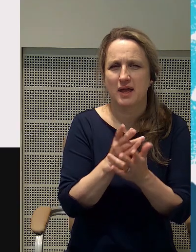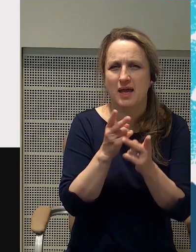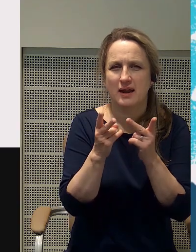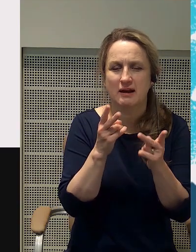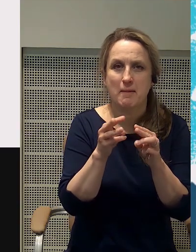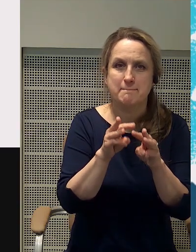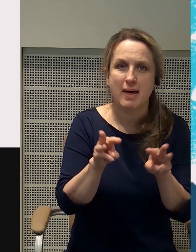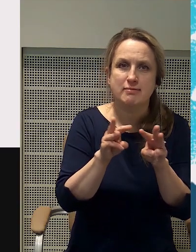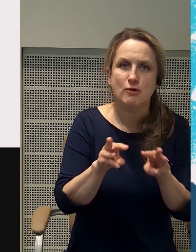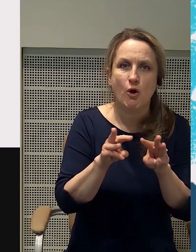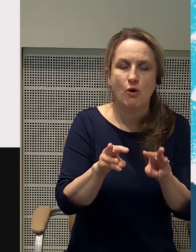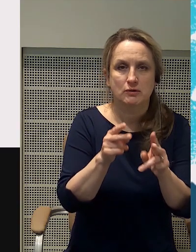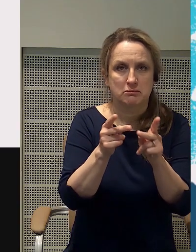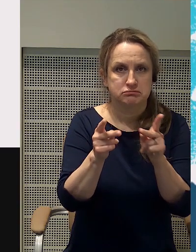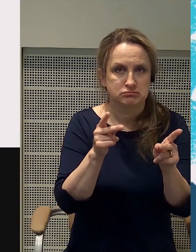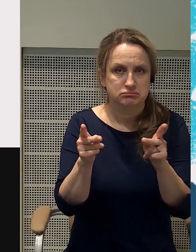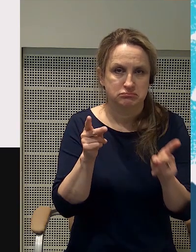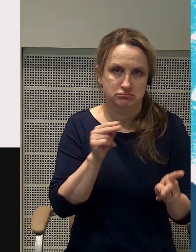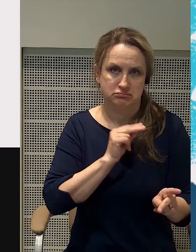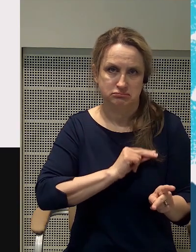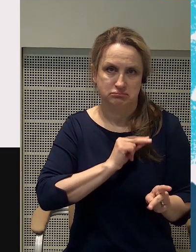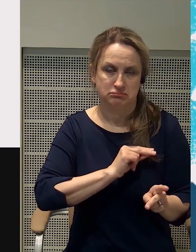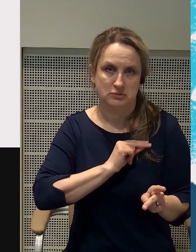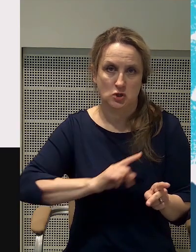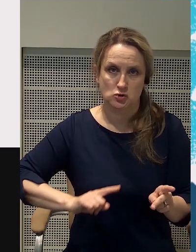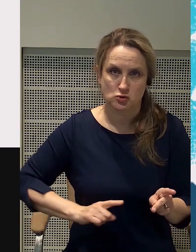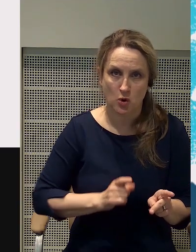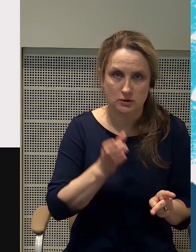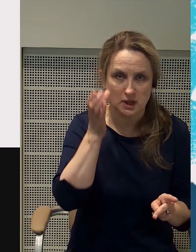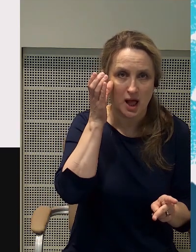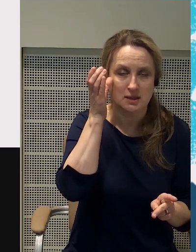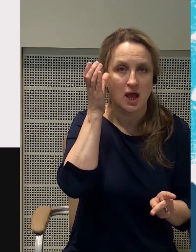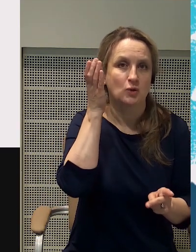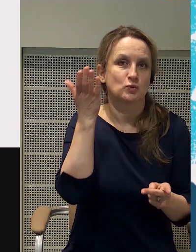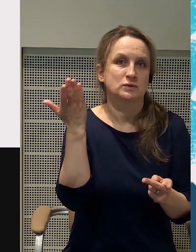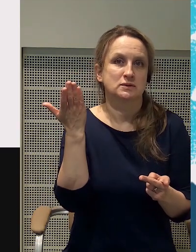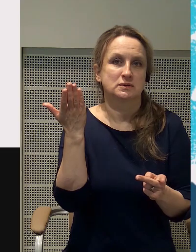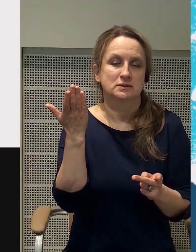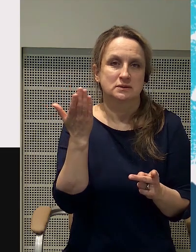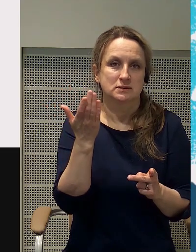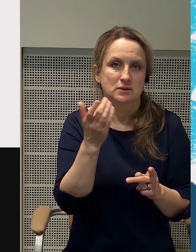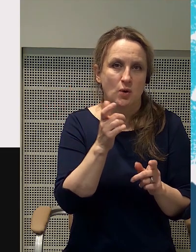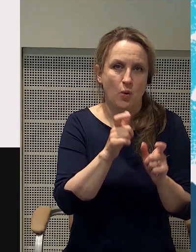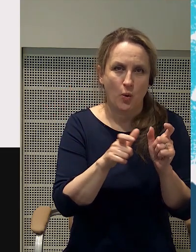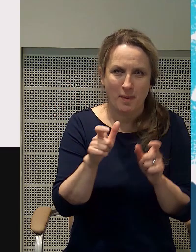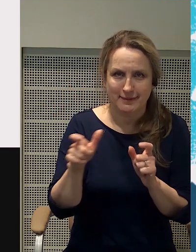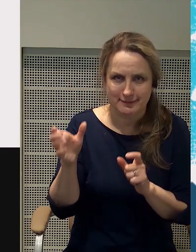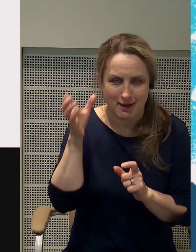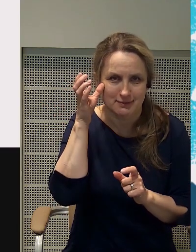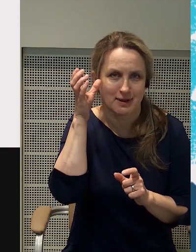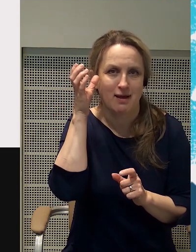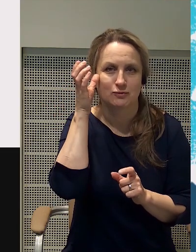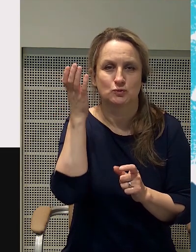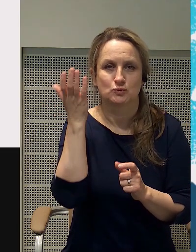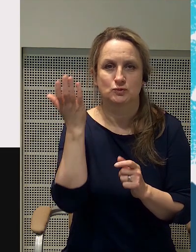participatory research methods to listen actively to the patient groups. We also can give research